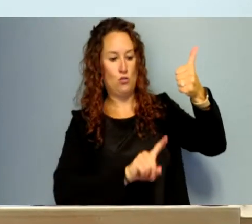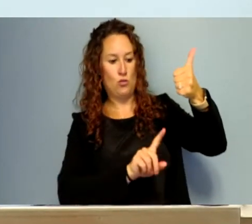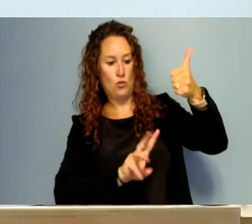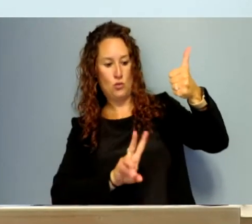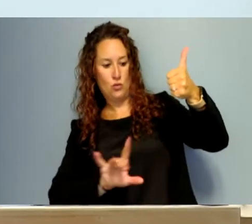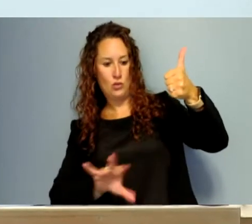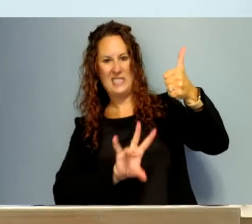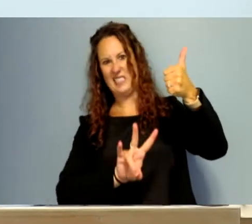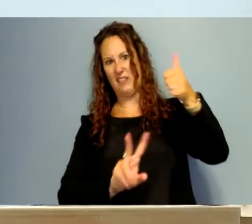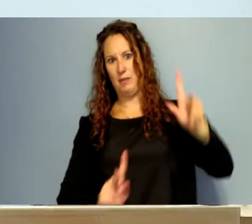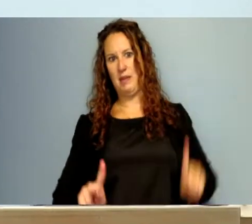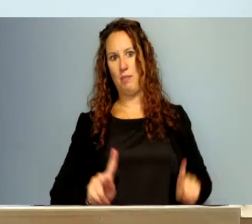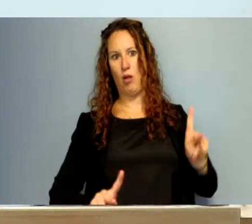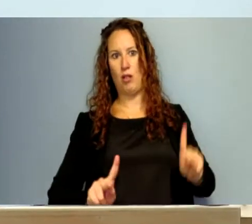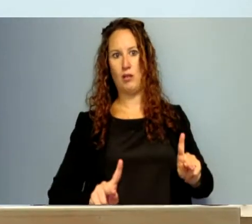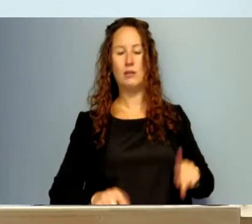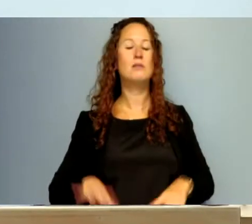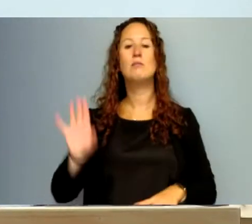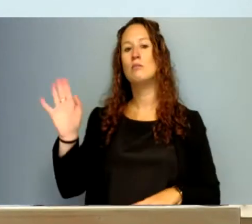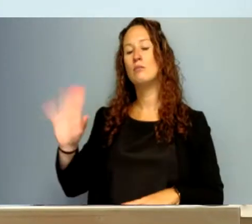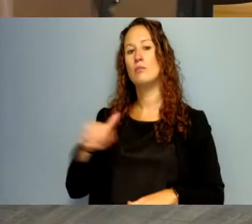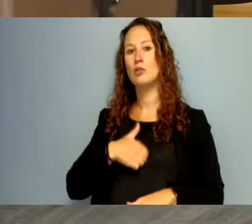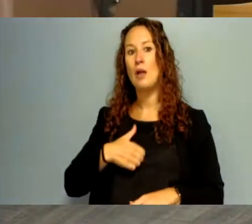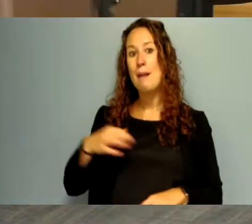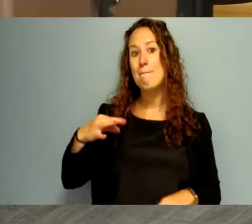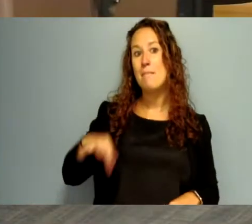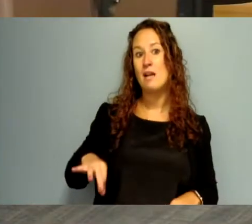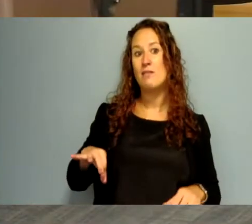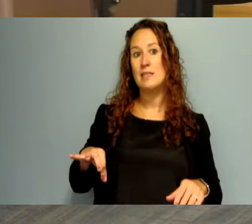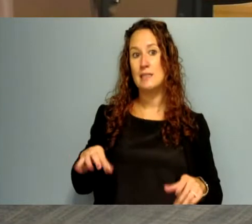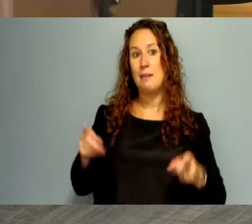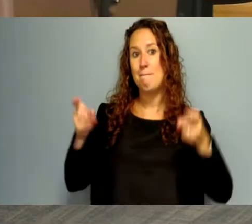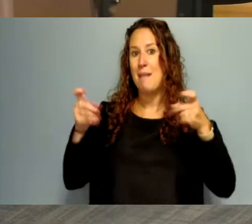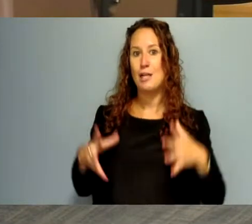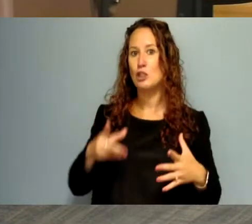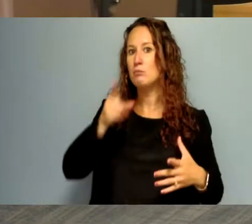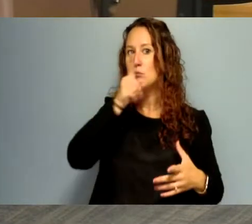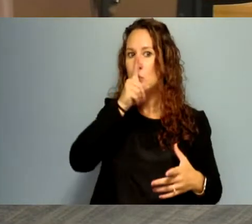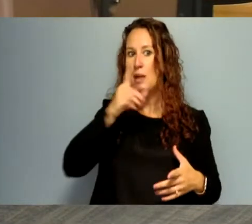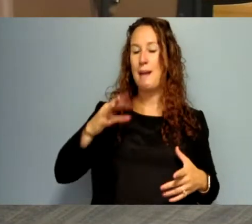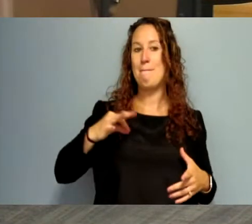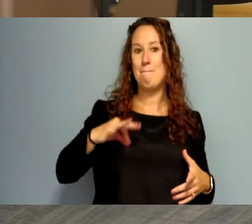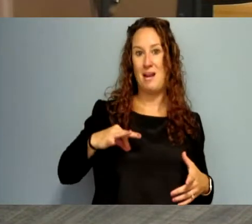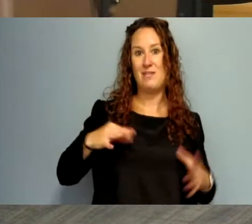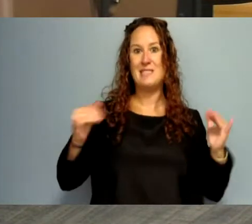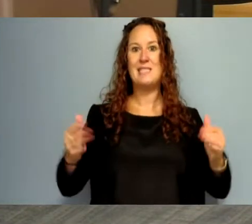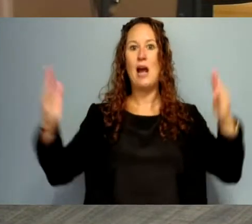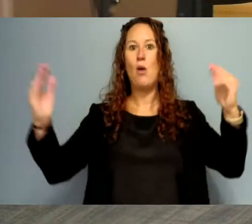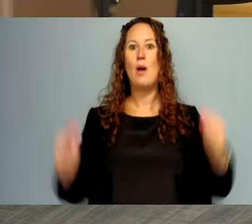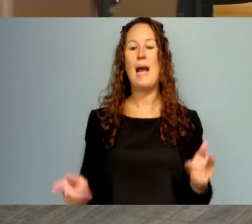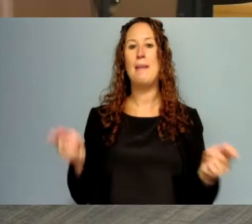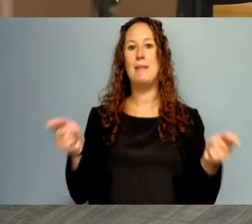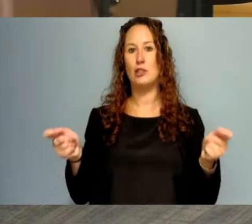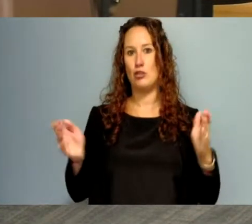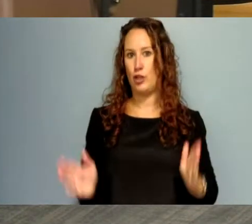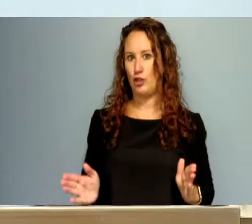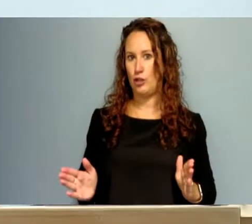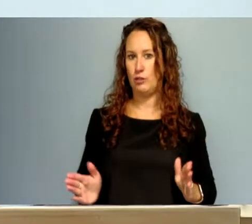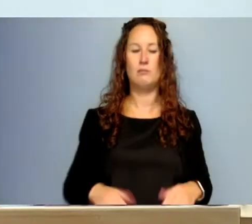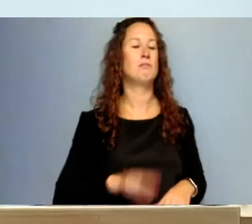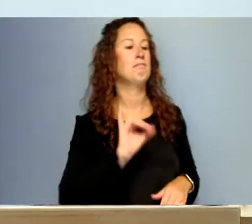7 people. I'm sorry, the benefits would not be a manager because the benefits was downgraded to administrator. Okay, gotcha,